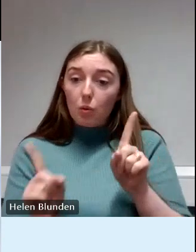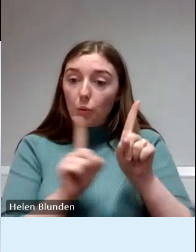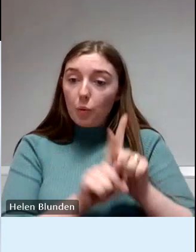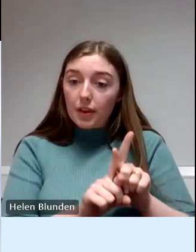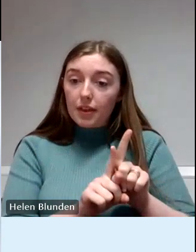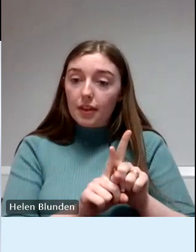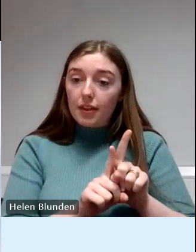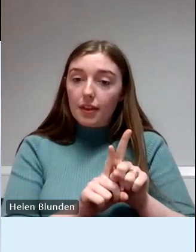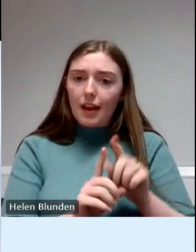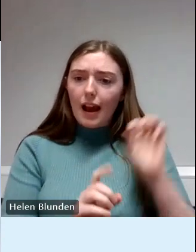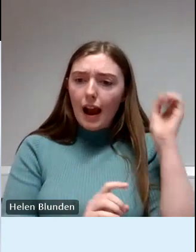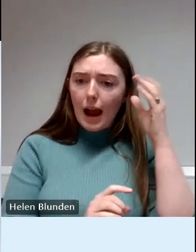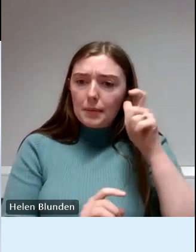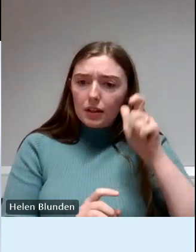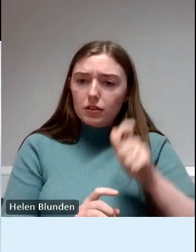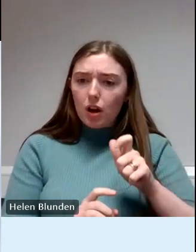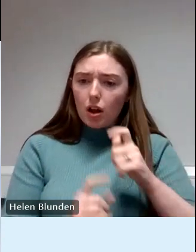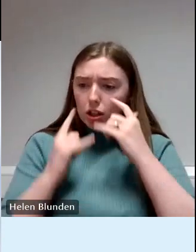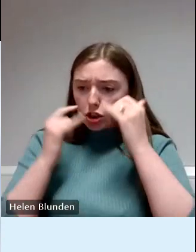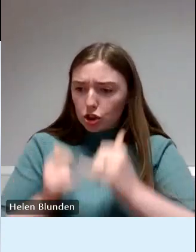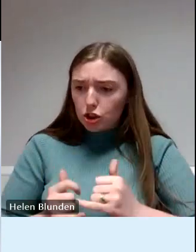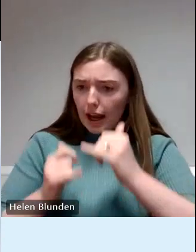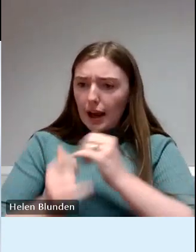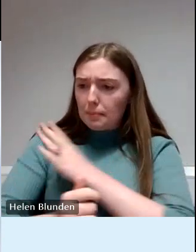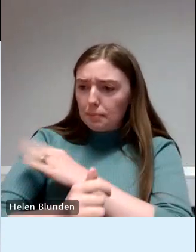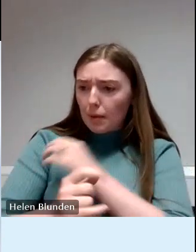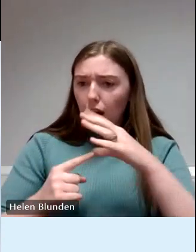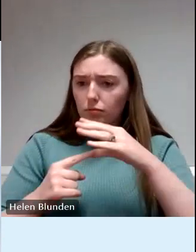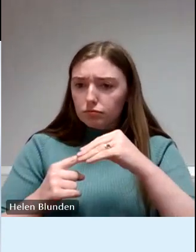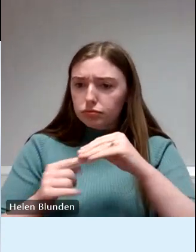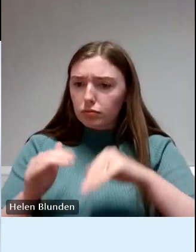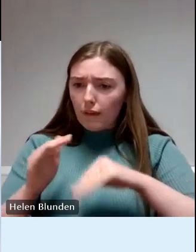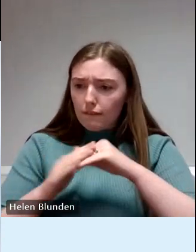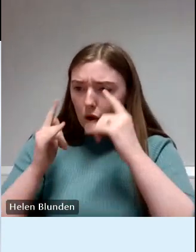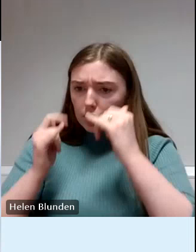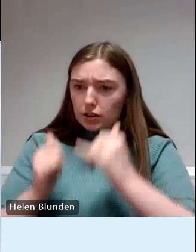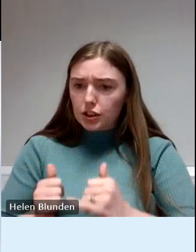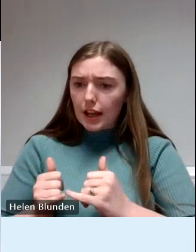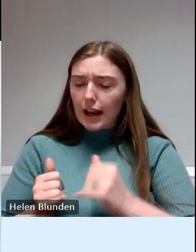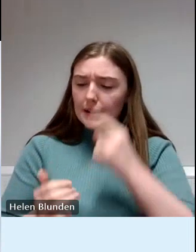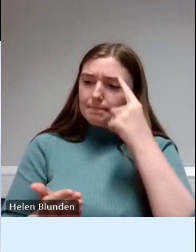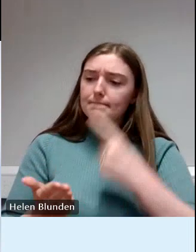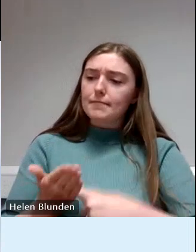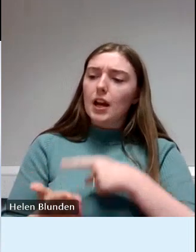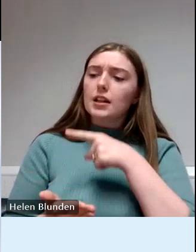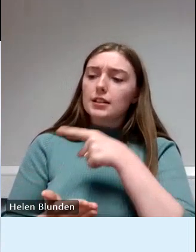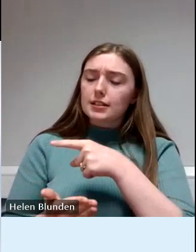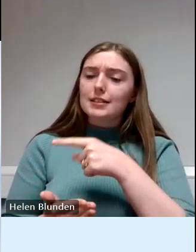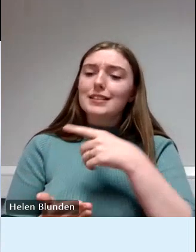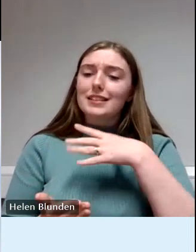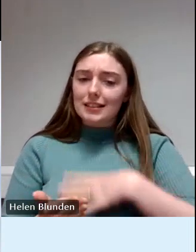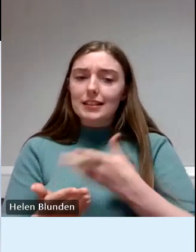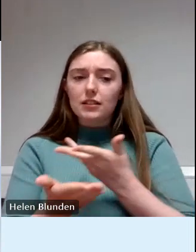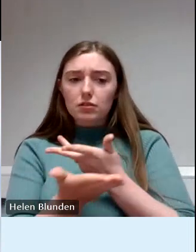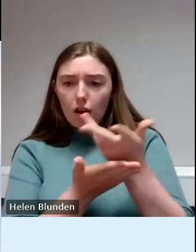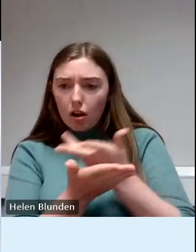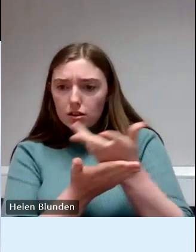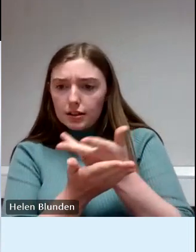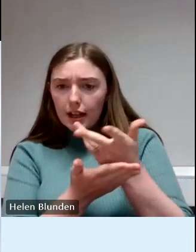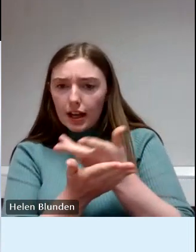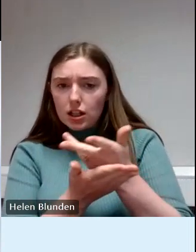clinical assessment and decided that in consultation with the patient or with whoever's